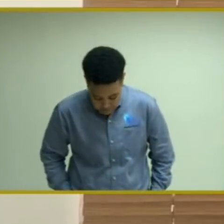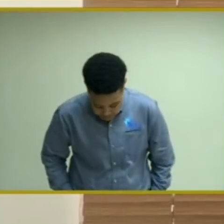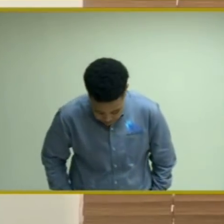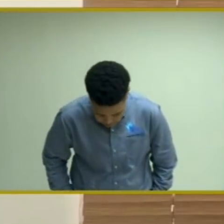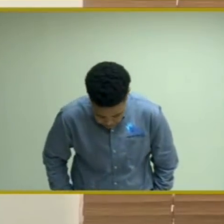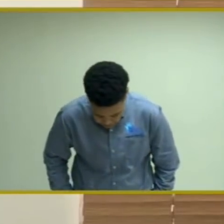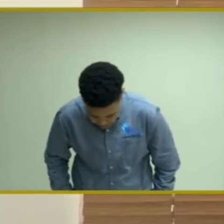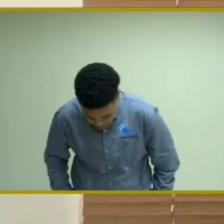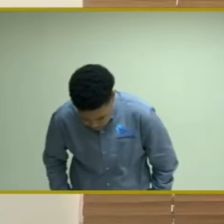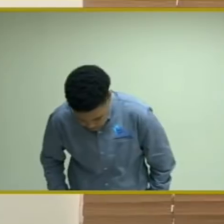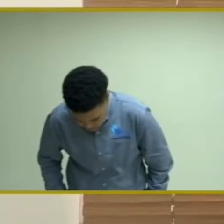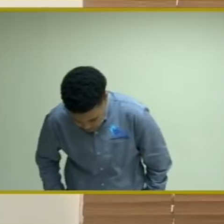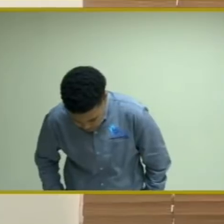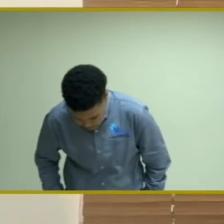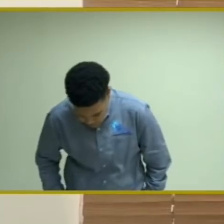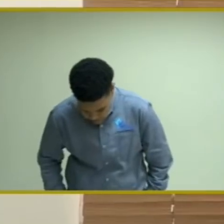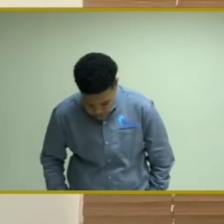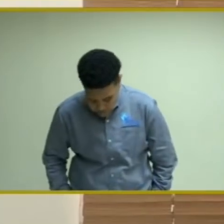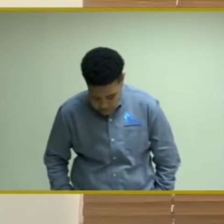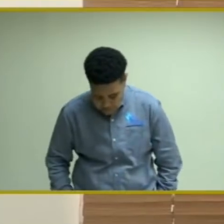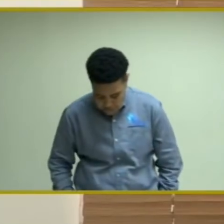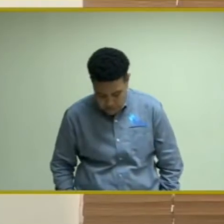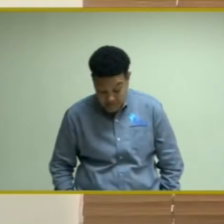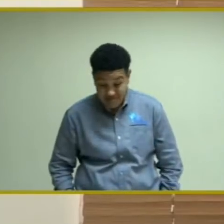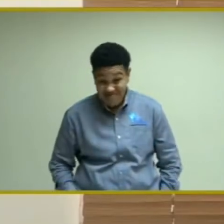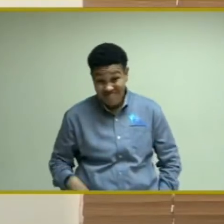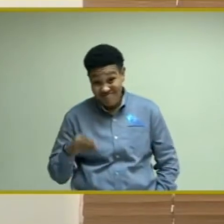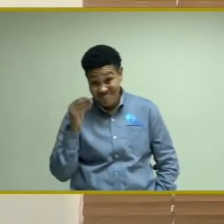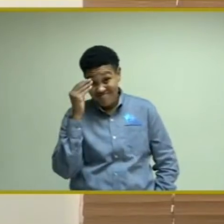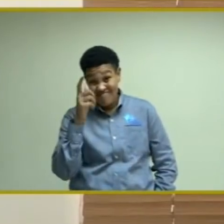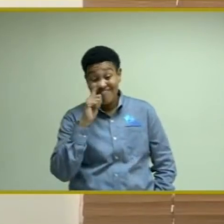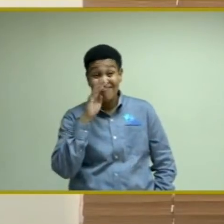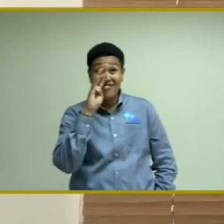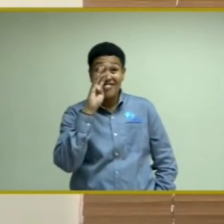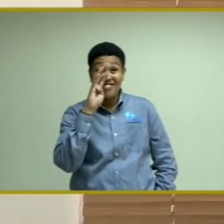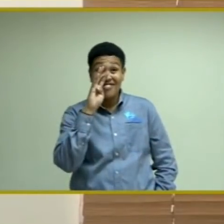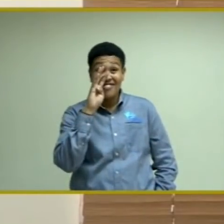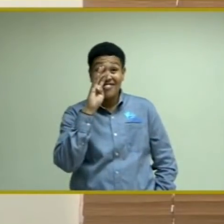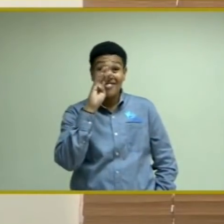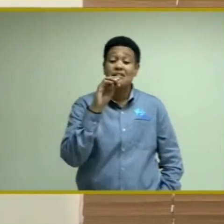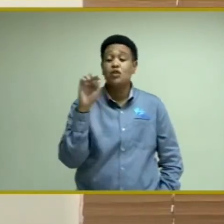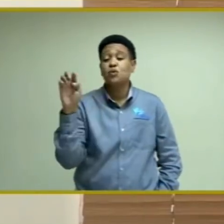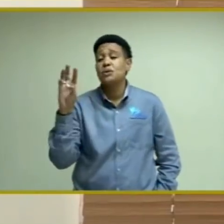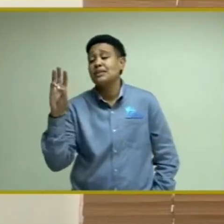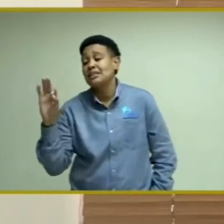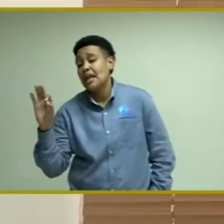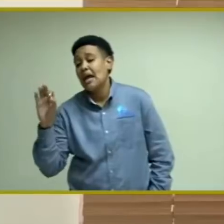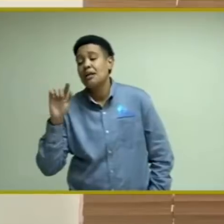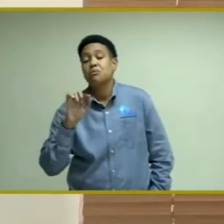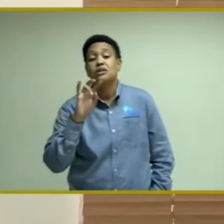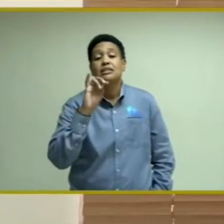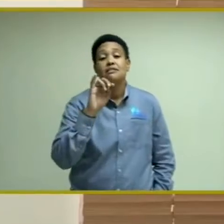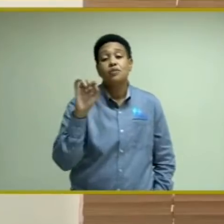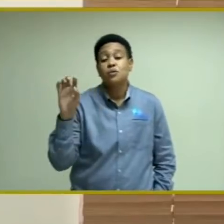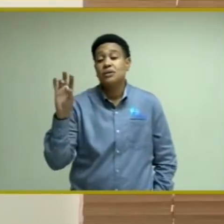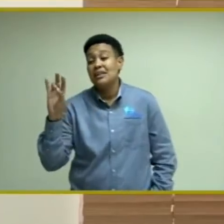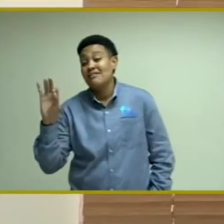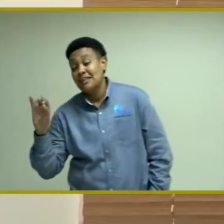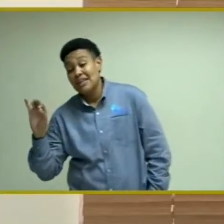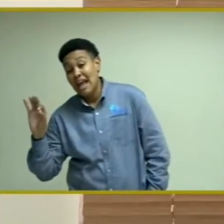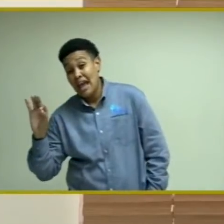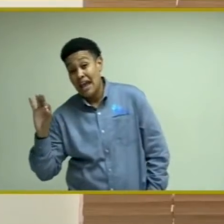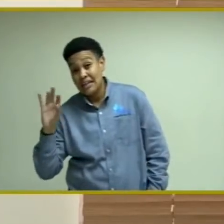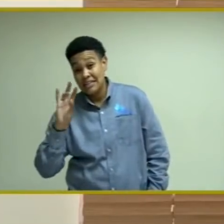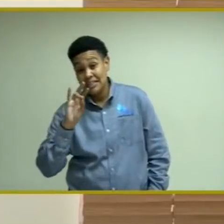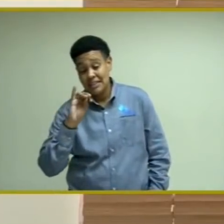with their 40% of the 60 to 69 and 70 to 79 age group that have received at least